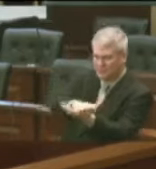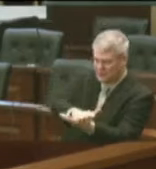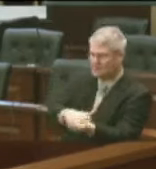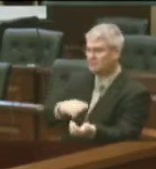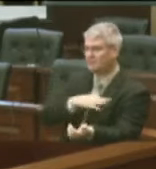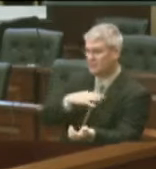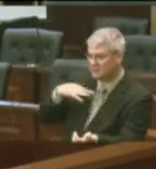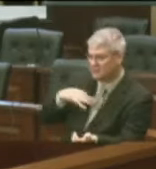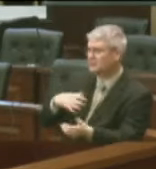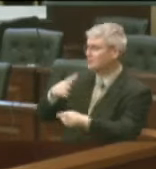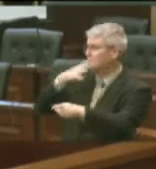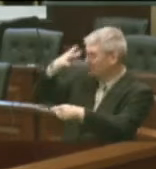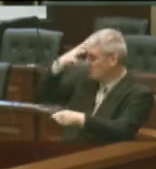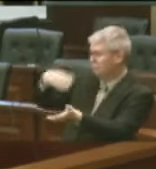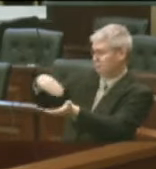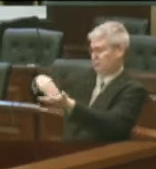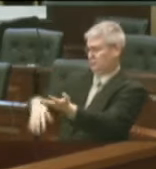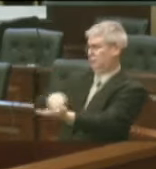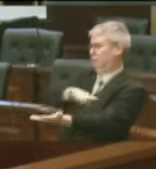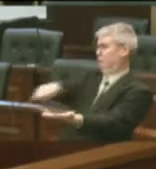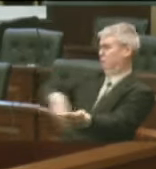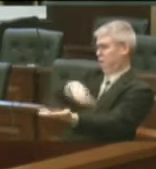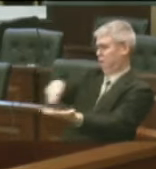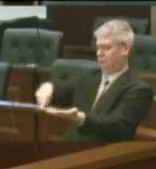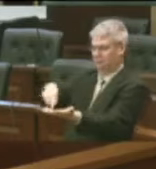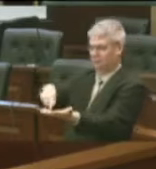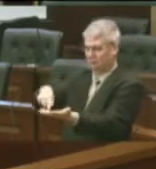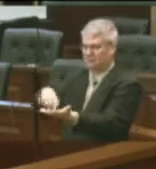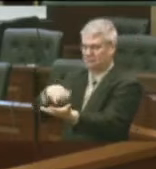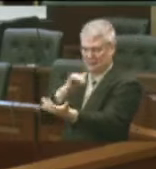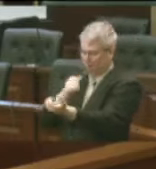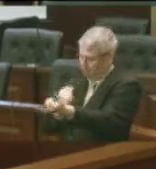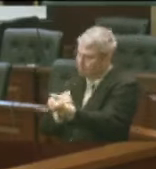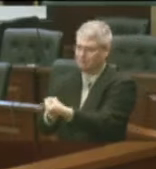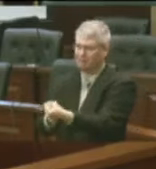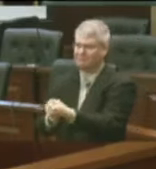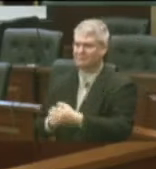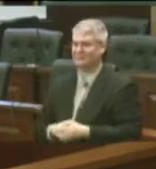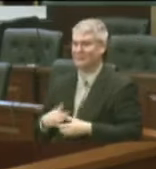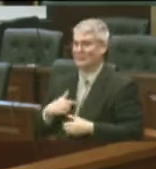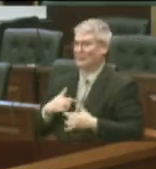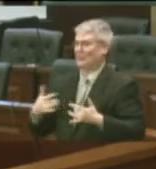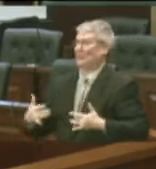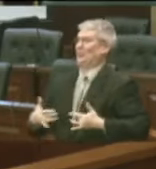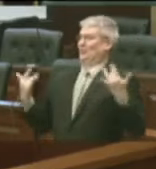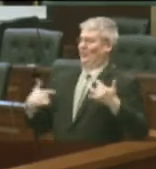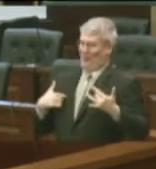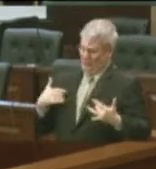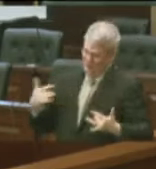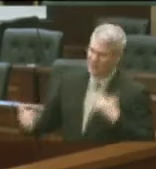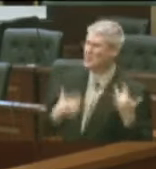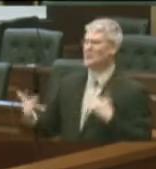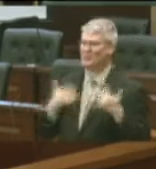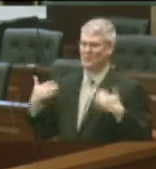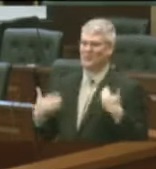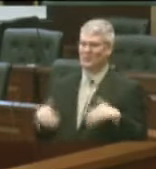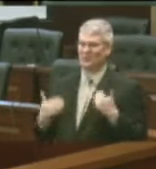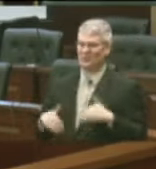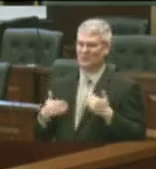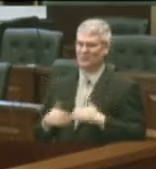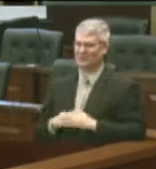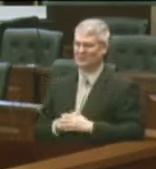enough, but again, it just feels like an exciting day, turning a corner and moving into